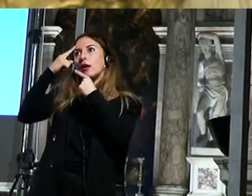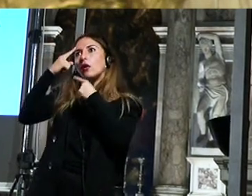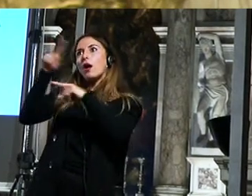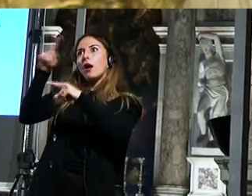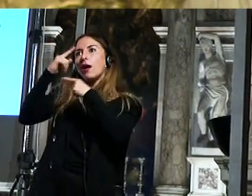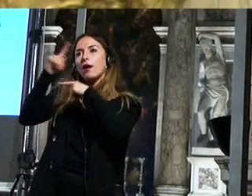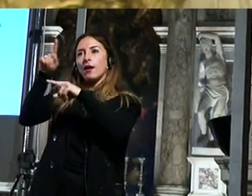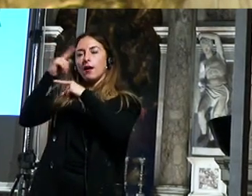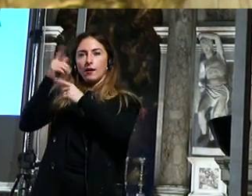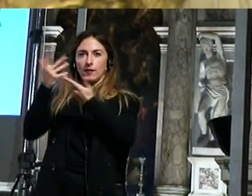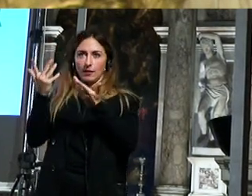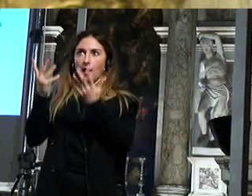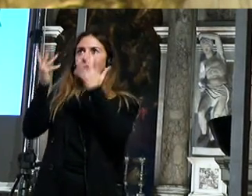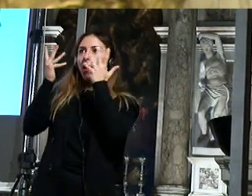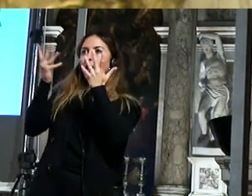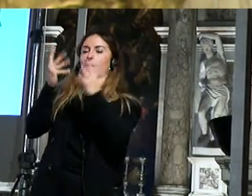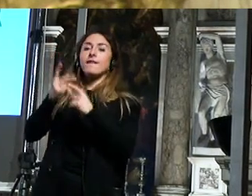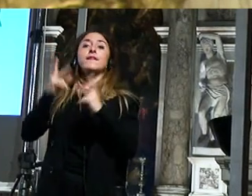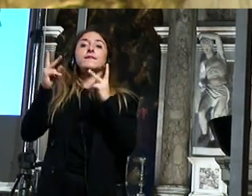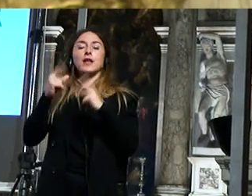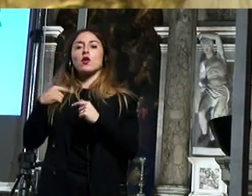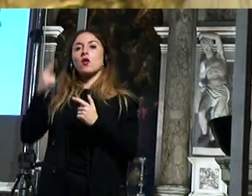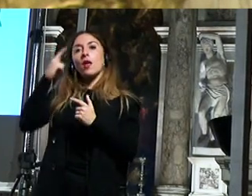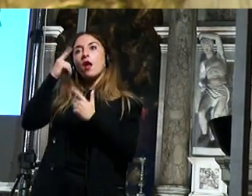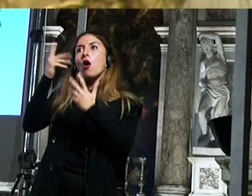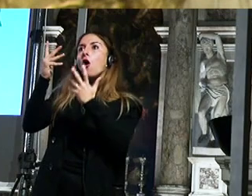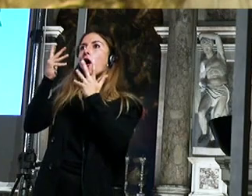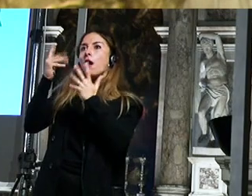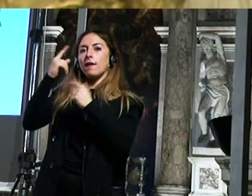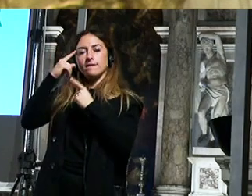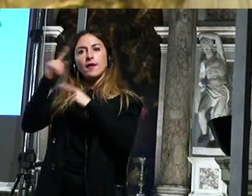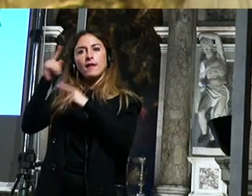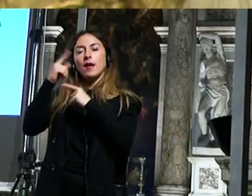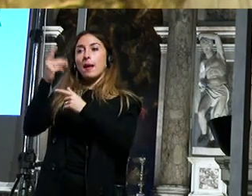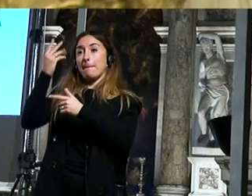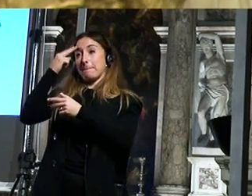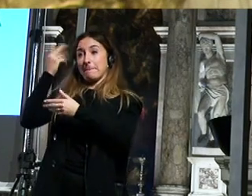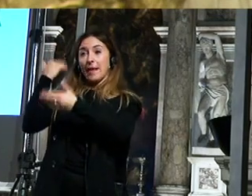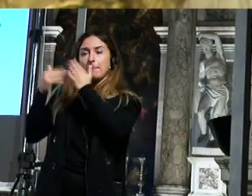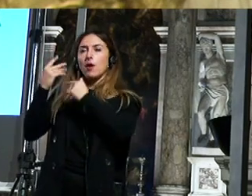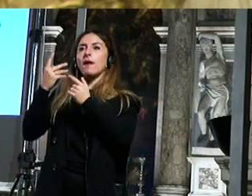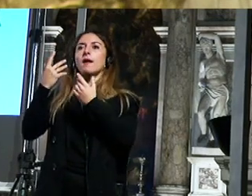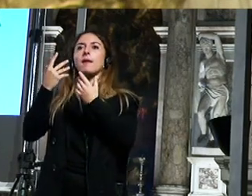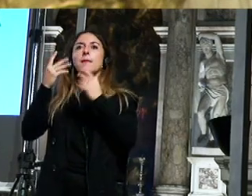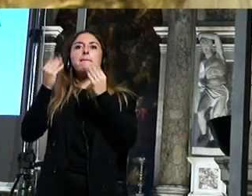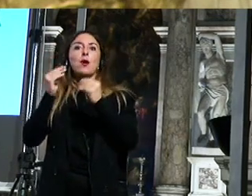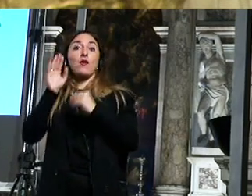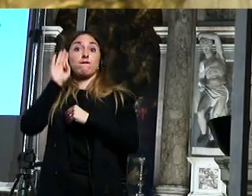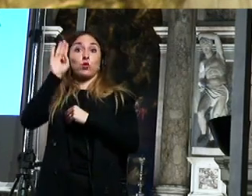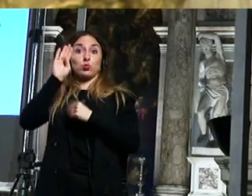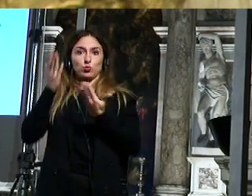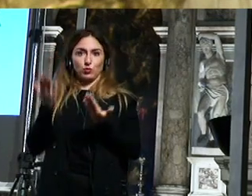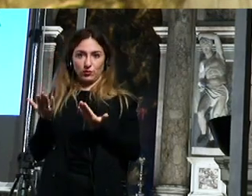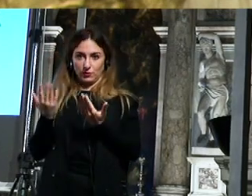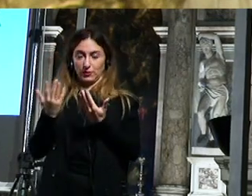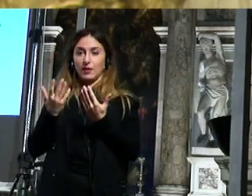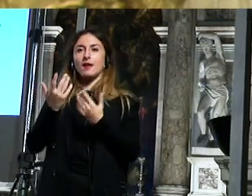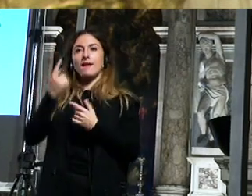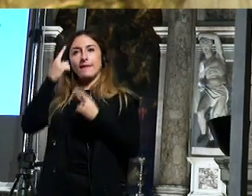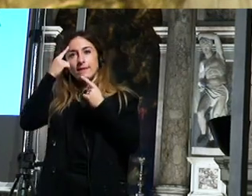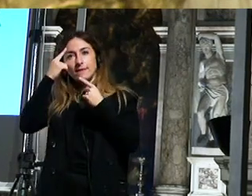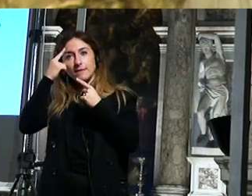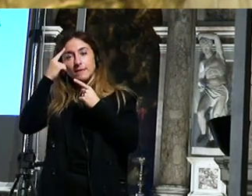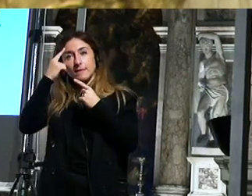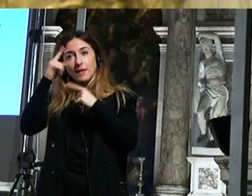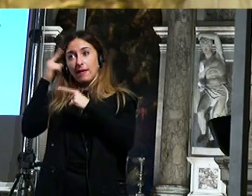anxiety about memory is what will happen to us. We're obsessing about the past because we need to know where we're